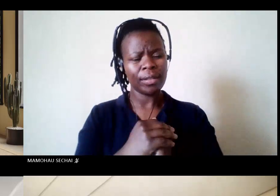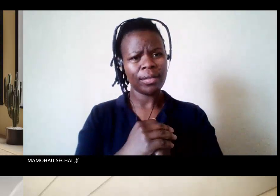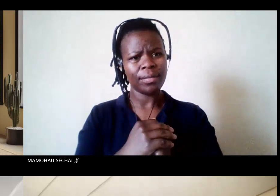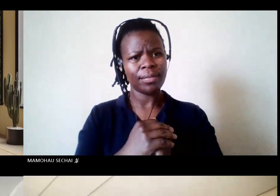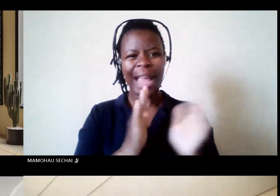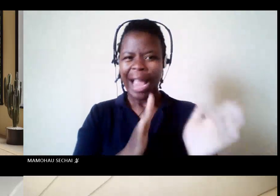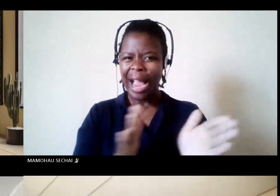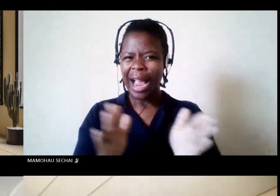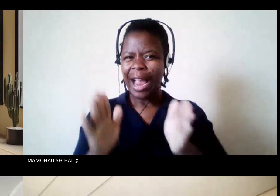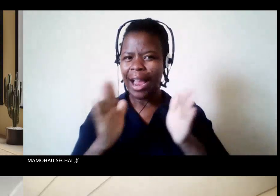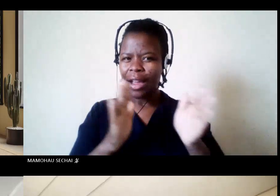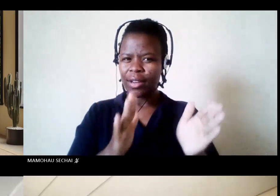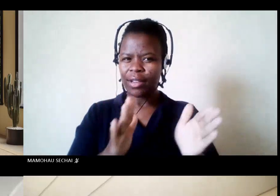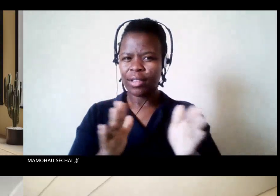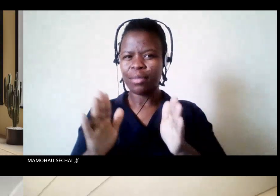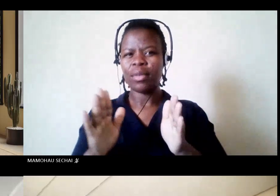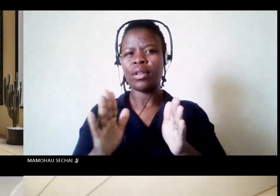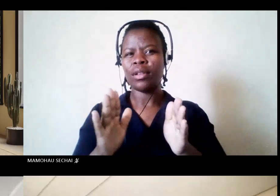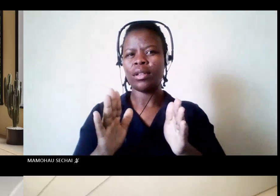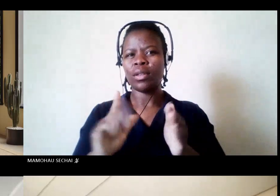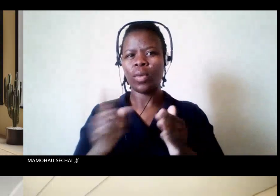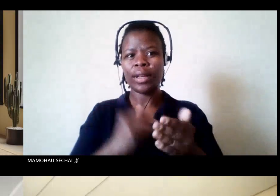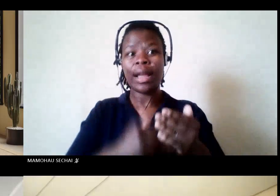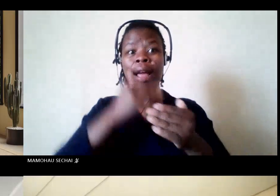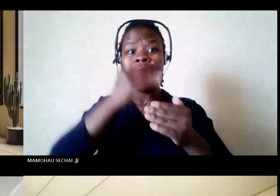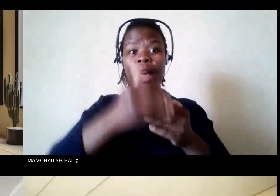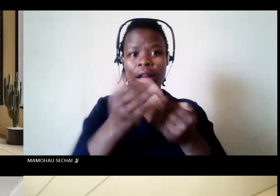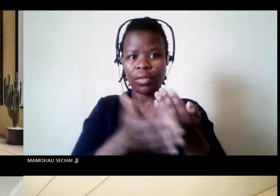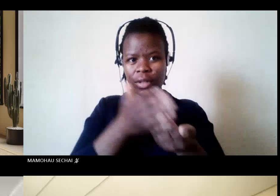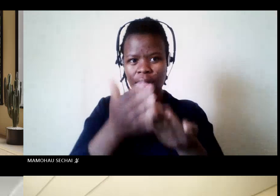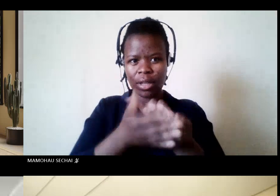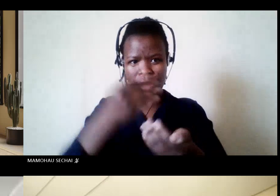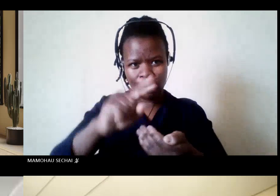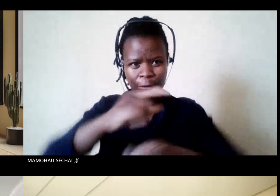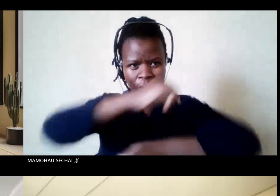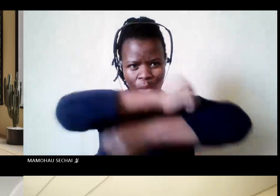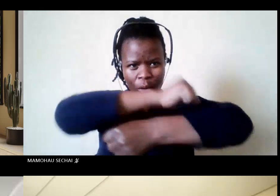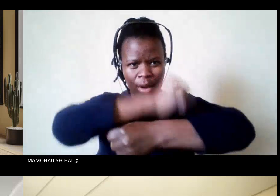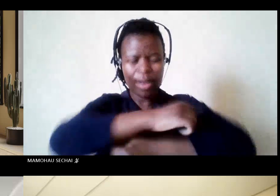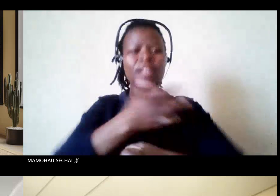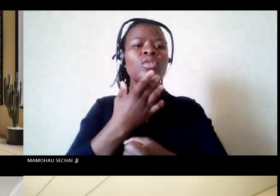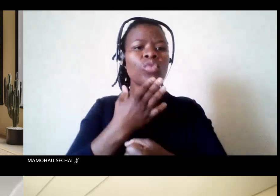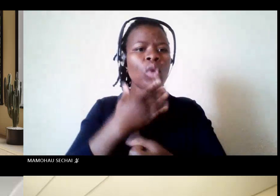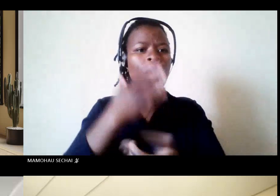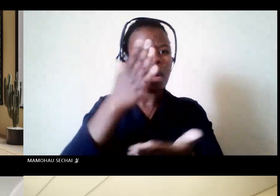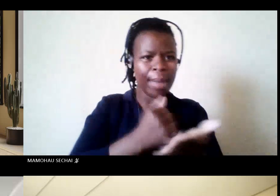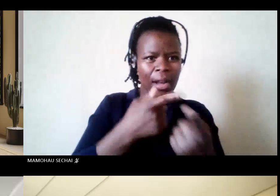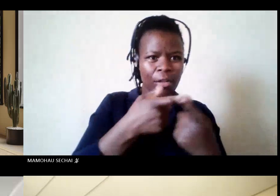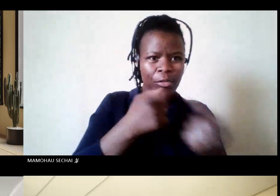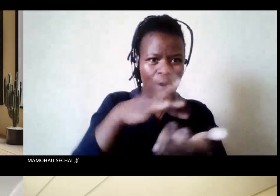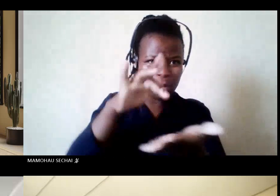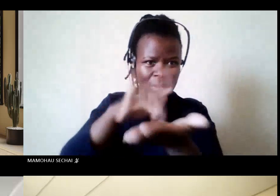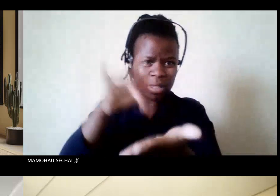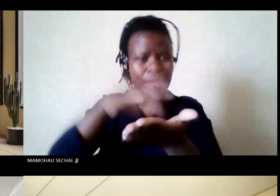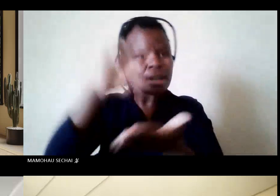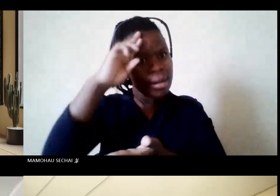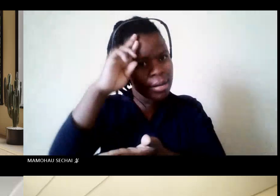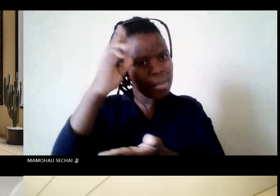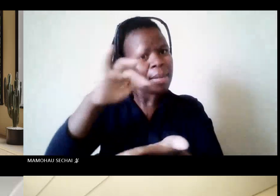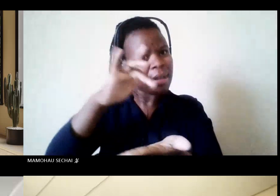arrangement with regard to aftercare for the learners that they are taking from the centers. Remember, at the centers, they are